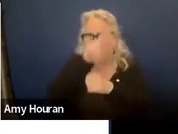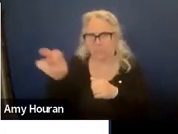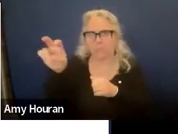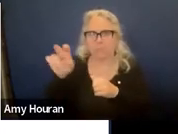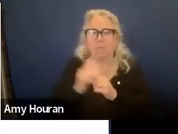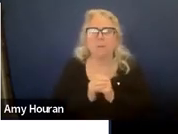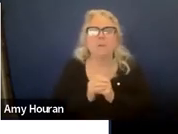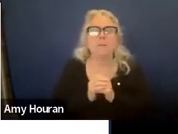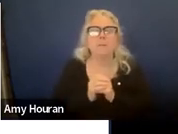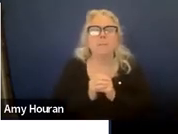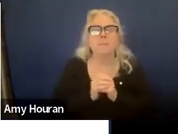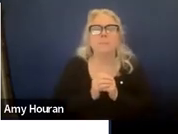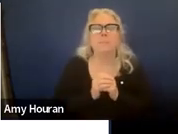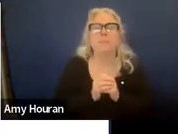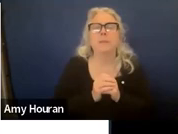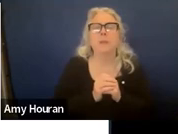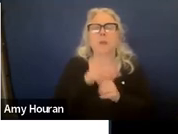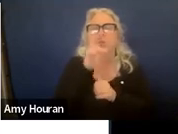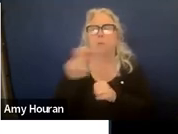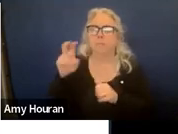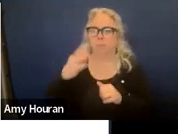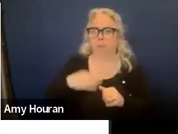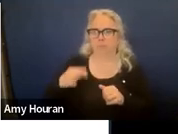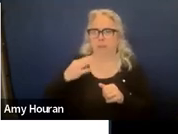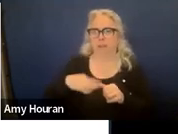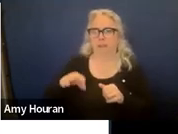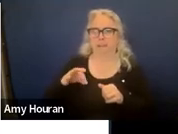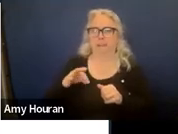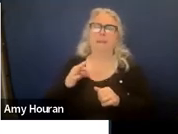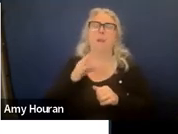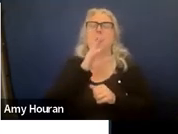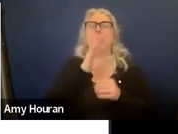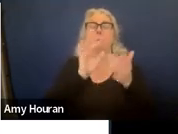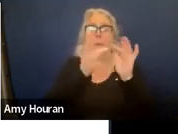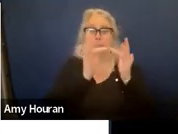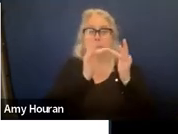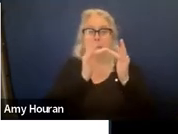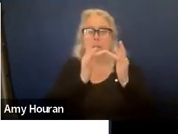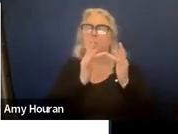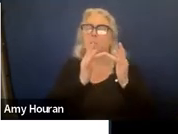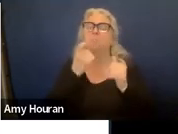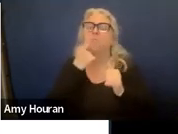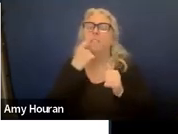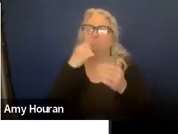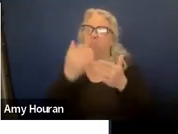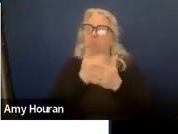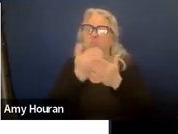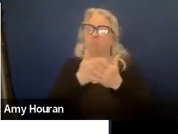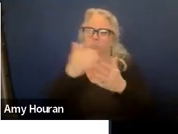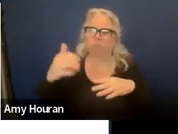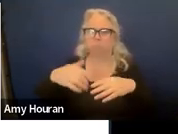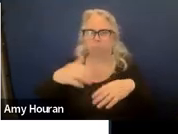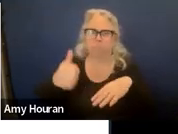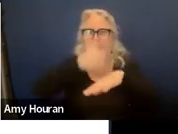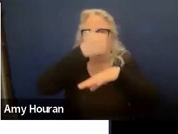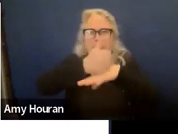Again, this is the Transition Maine website that's pretty new.